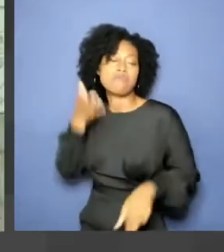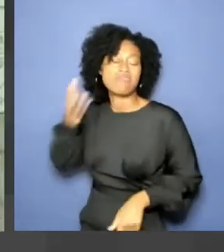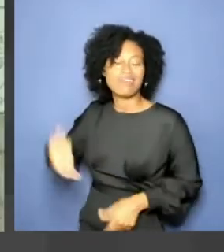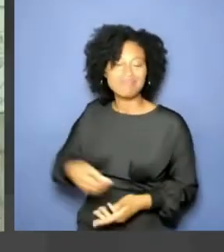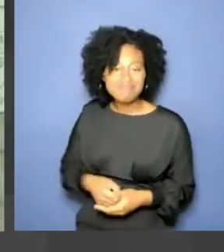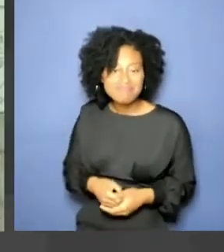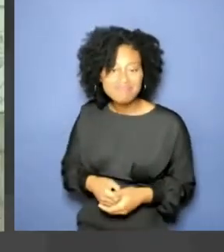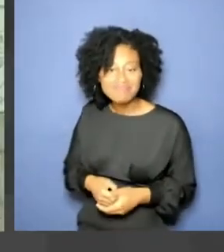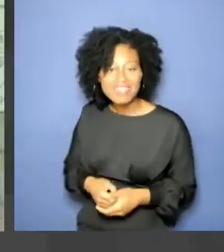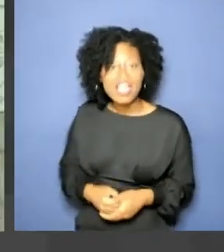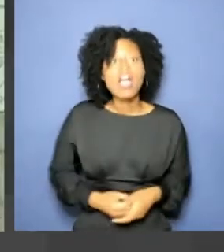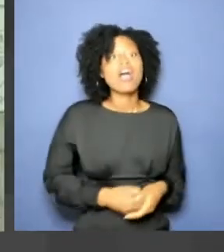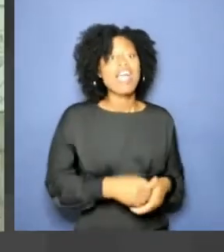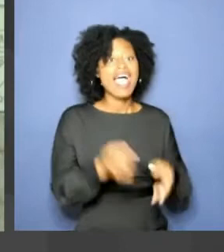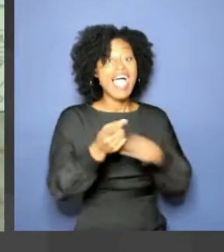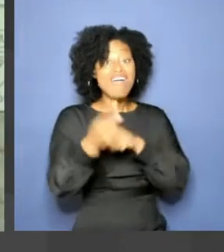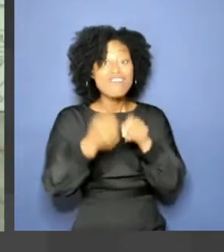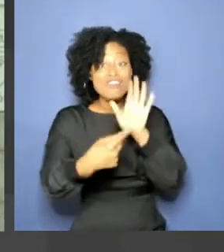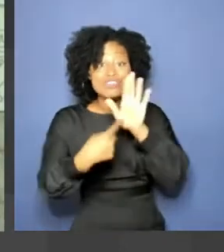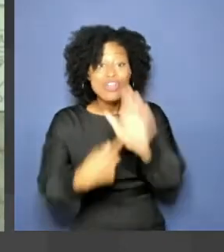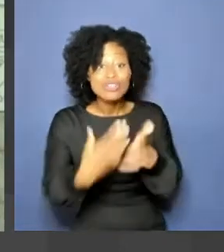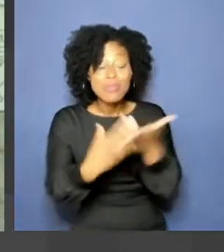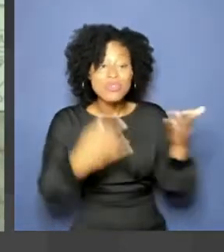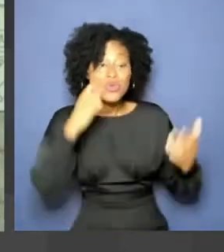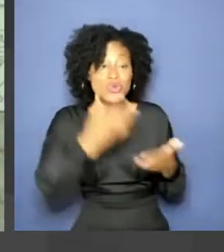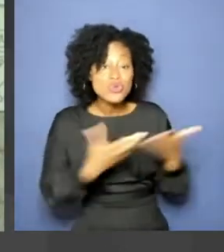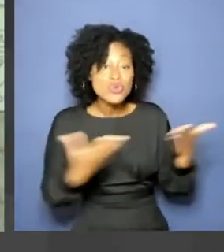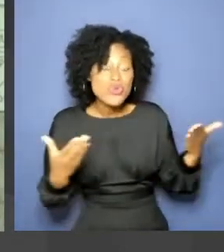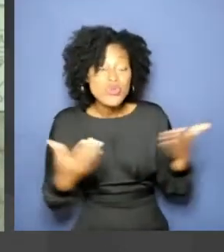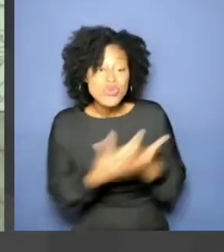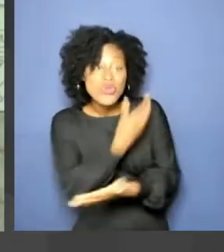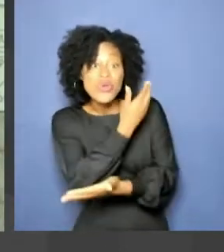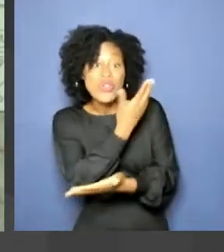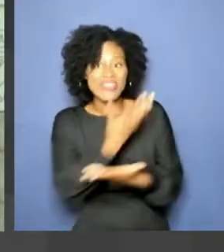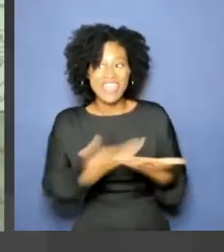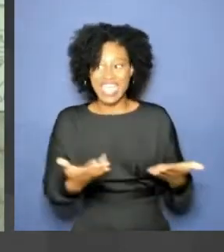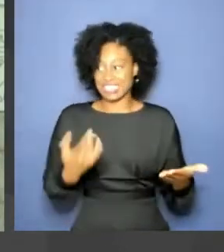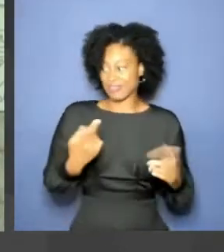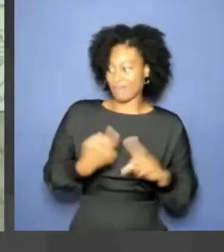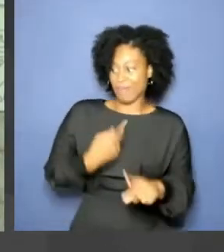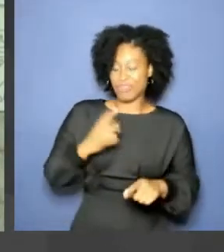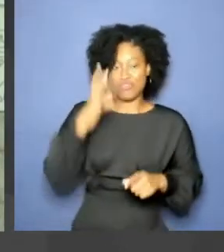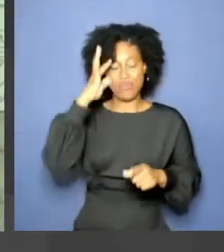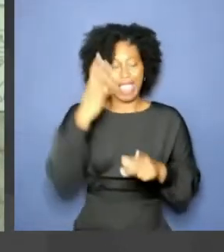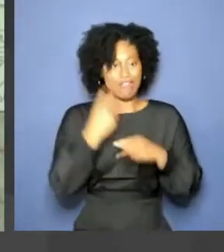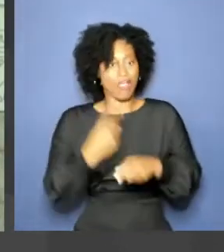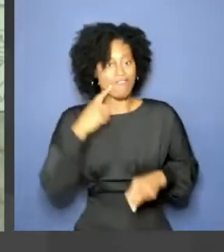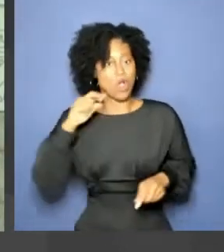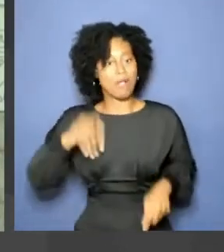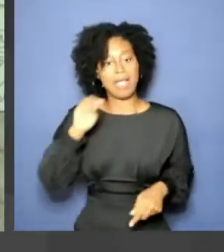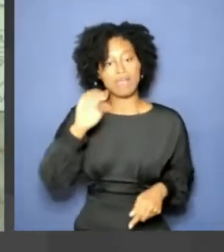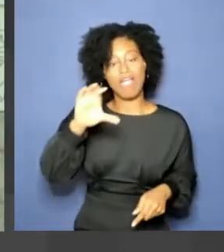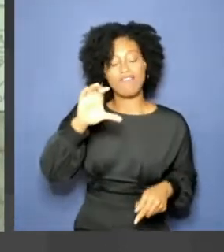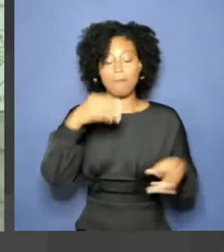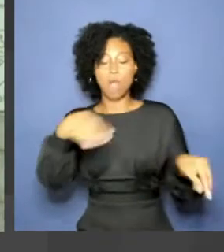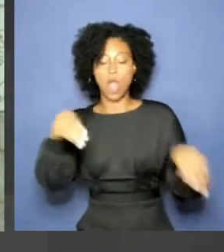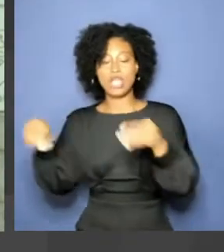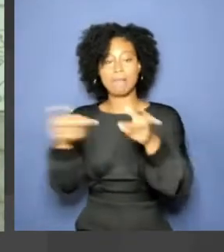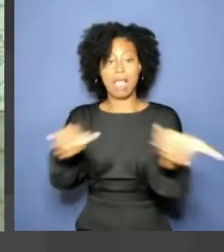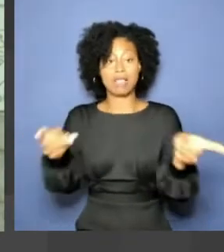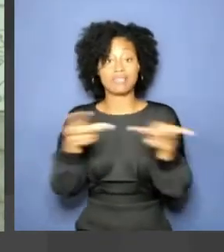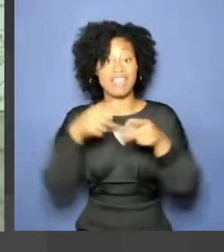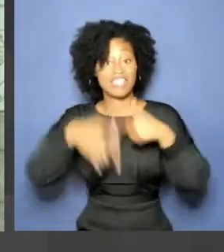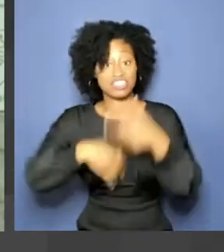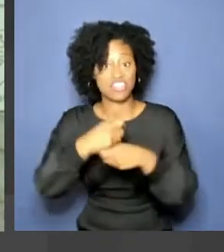Each year, we show you some of the cool new things made by our creators for Minecraft Marketplace. This year, we're going to do that